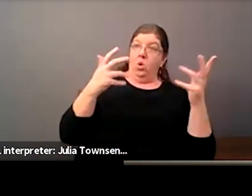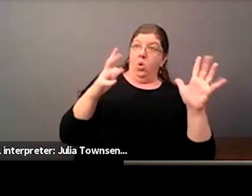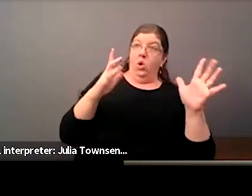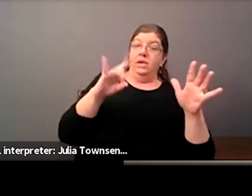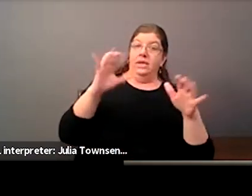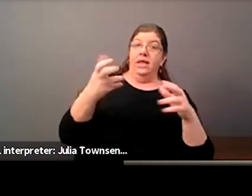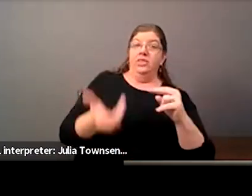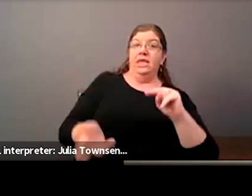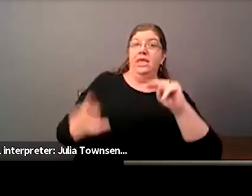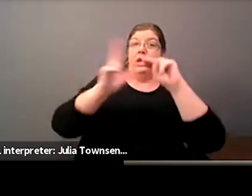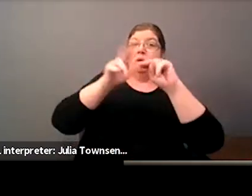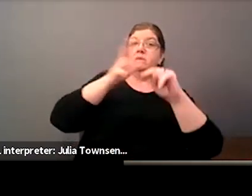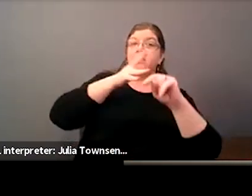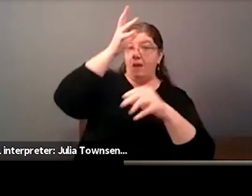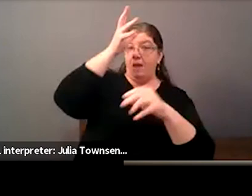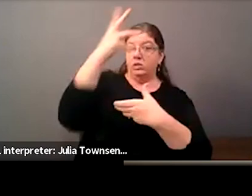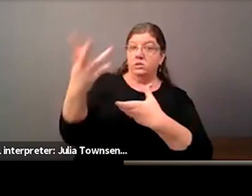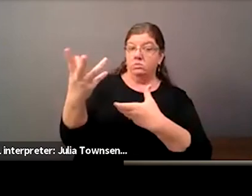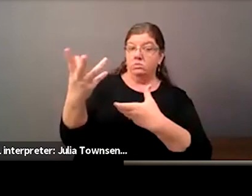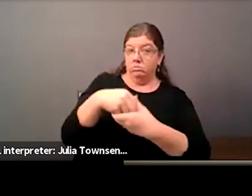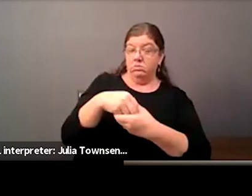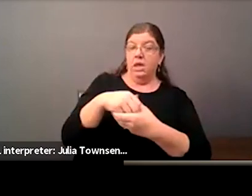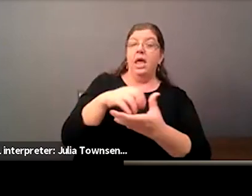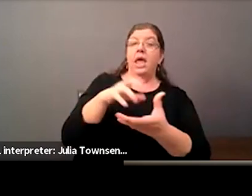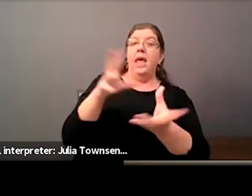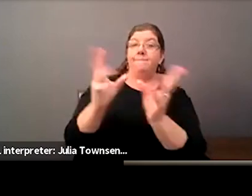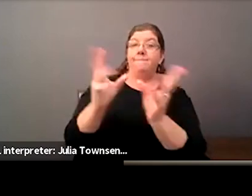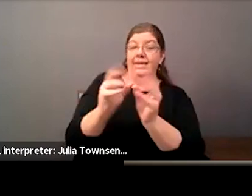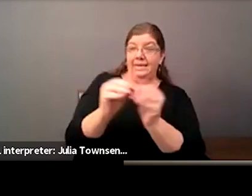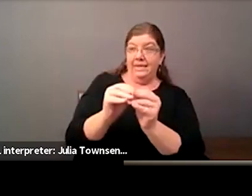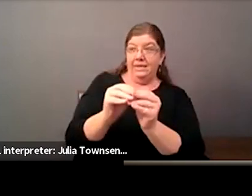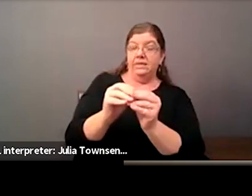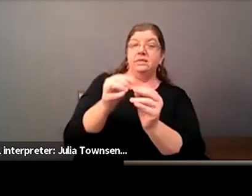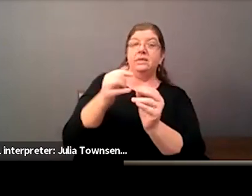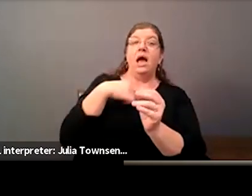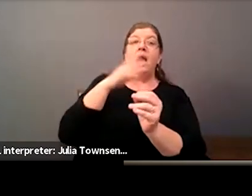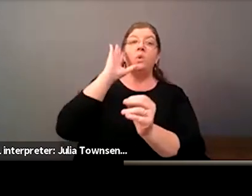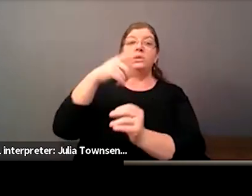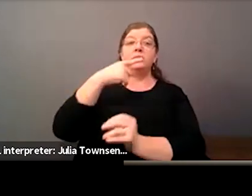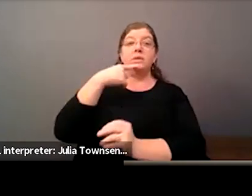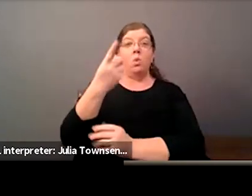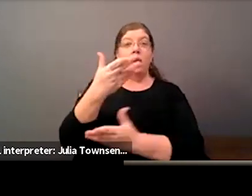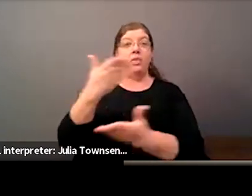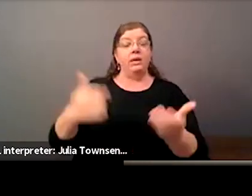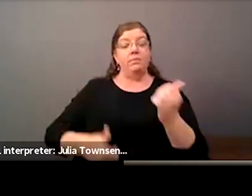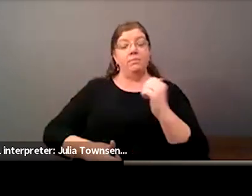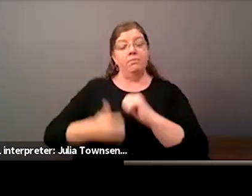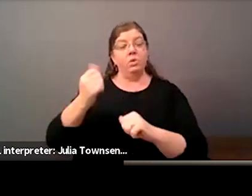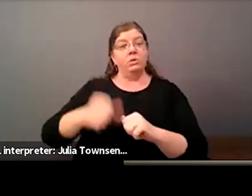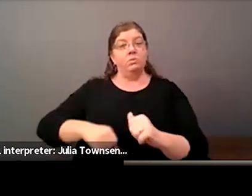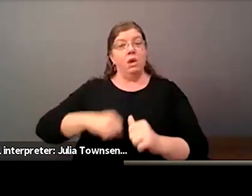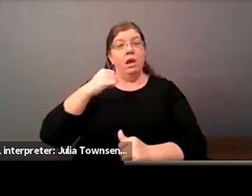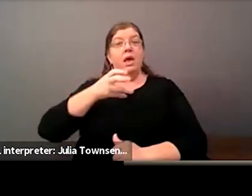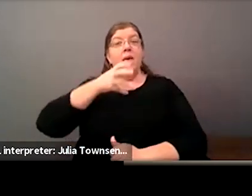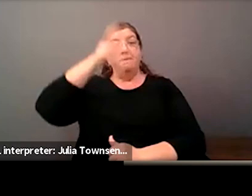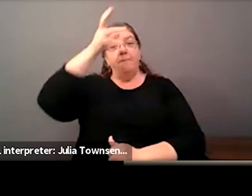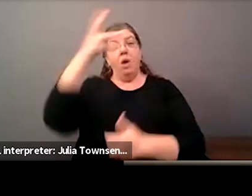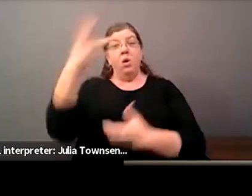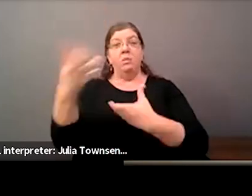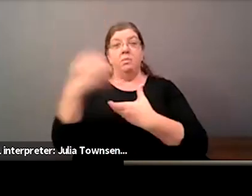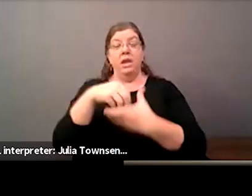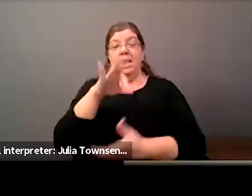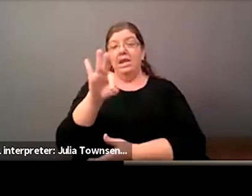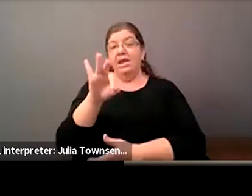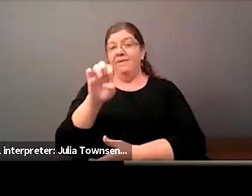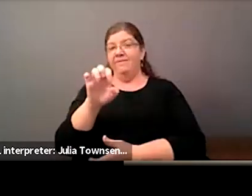increase in the parent involvement at meetings um i would say that one of the things i'm most proud of is our parent participation in fida